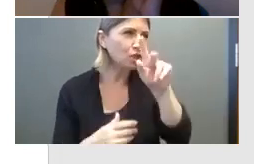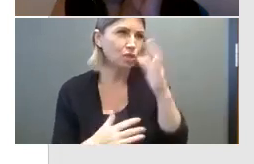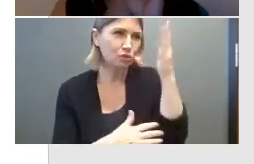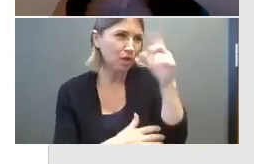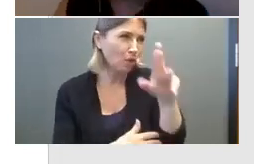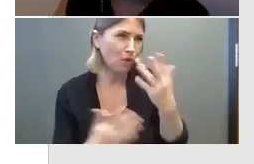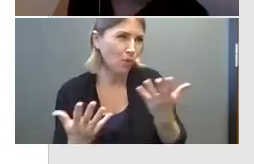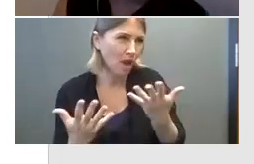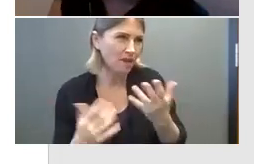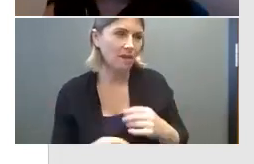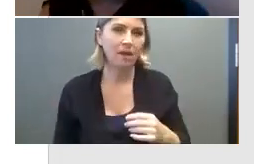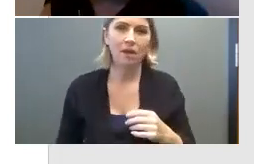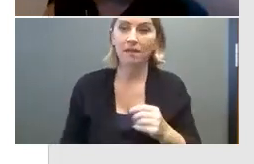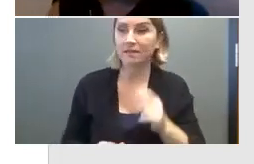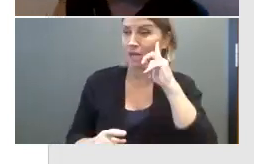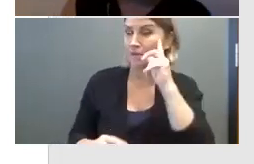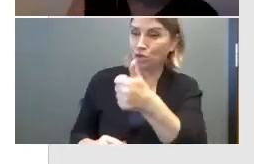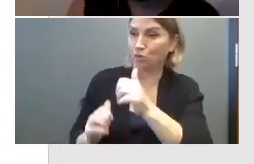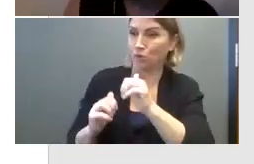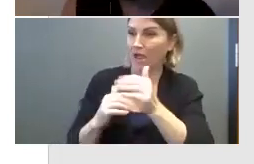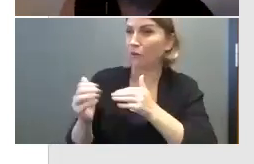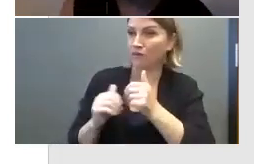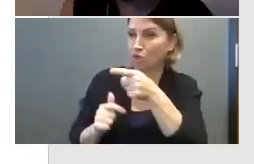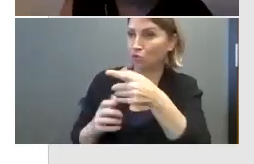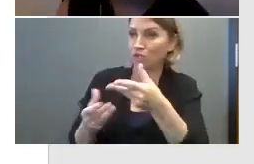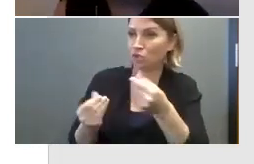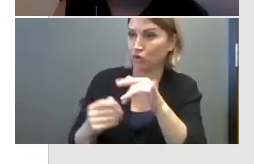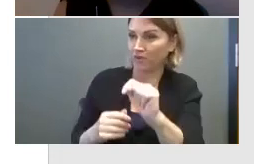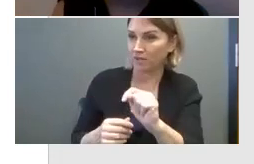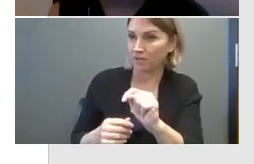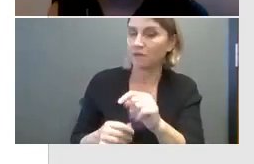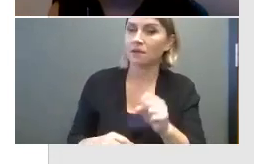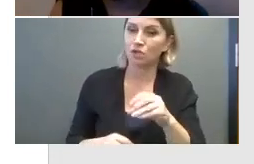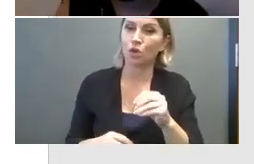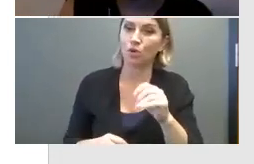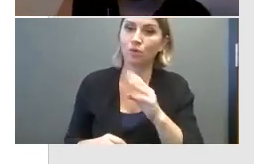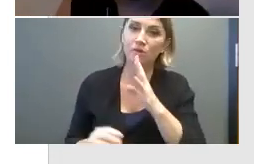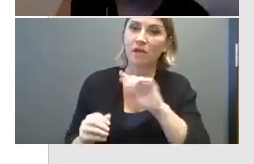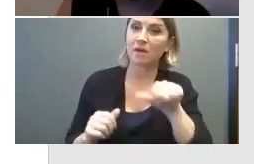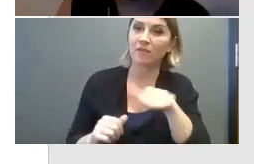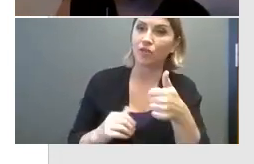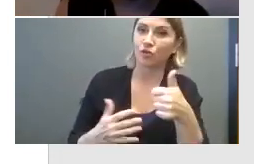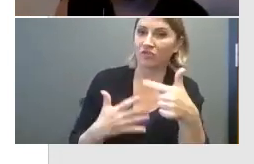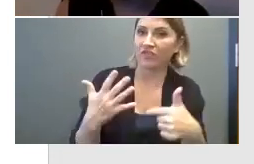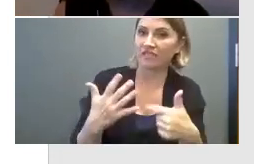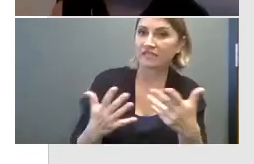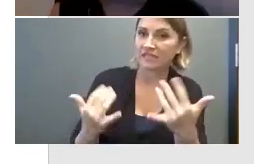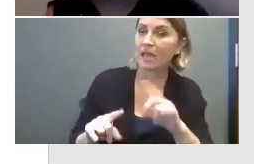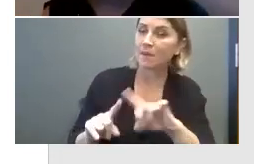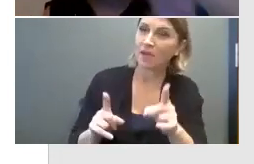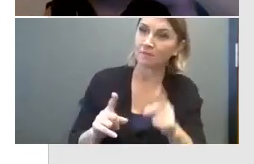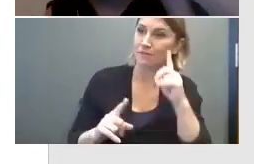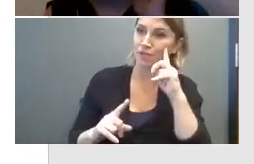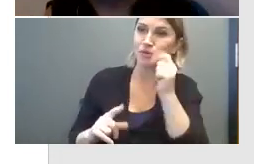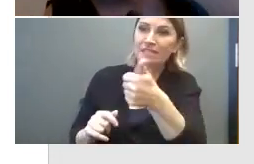something? Up to you, however you want to solve it. We are going to talk about recursion trees and master methods today, but Okay. you should not need them,